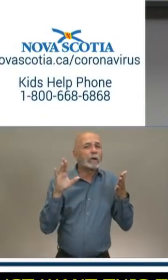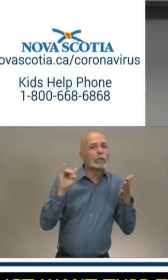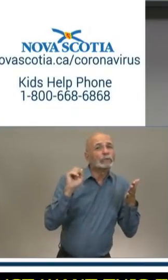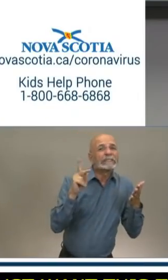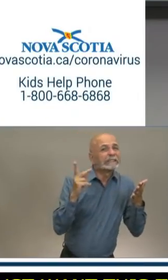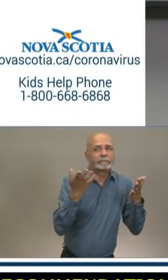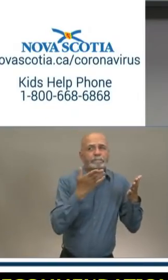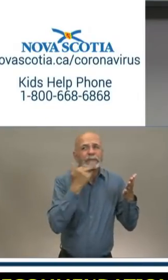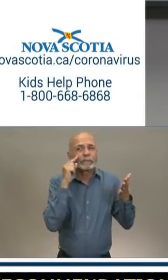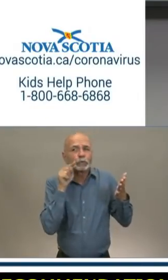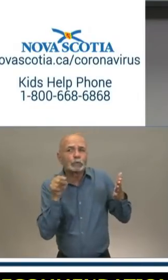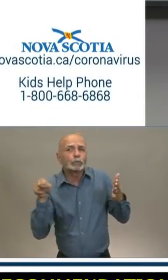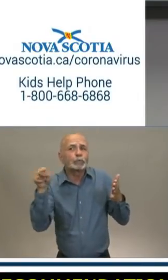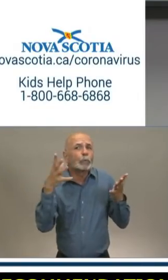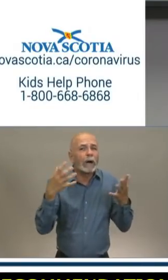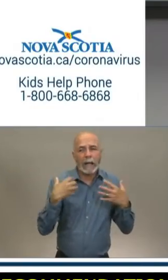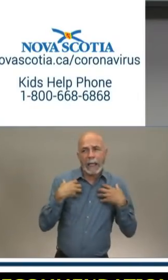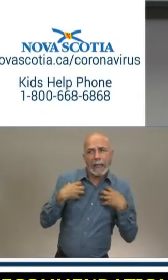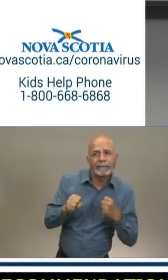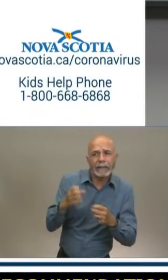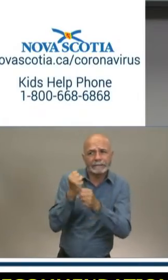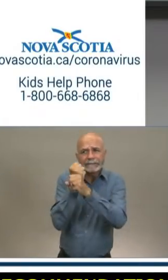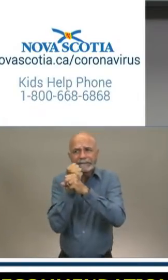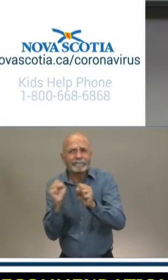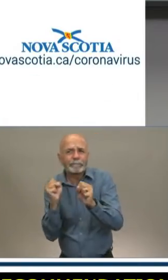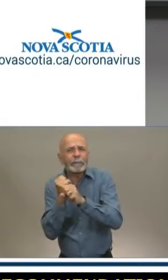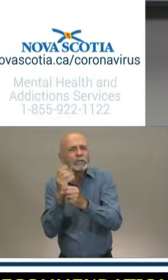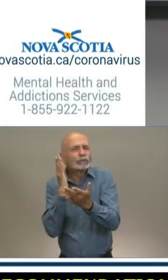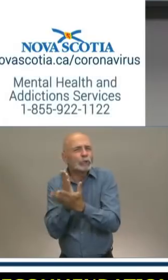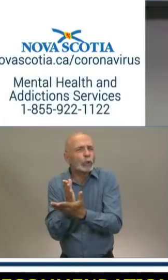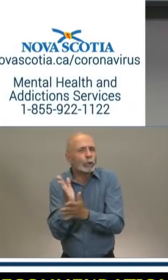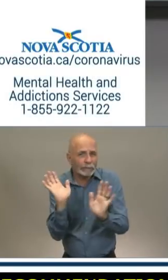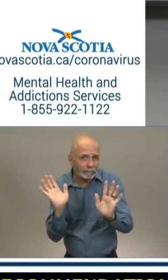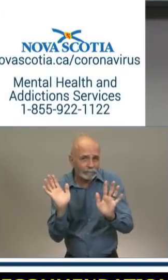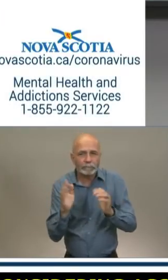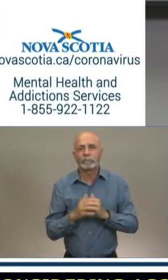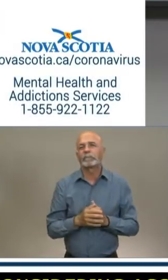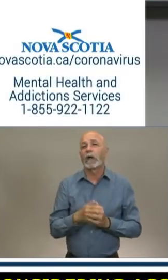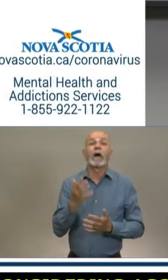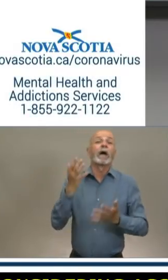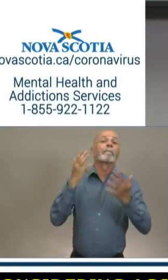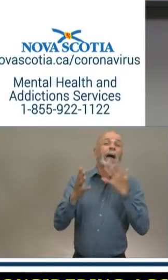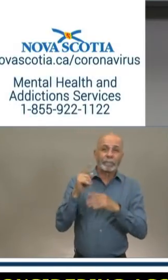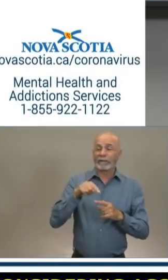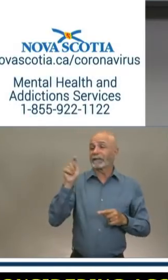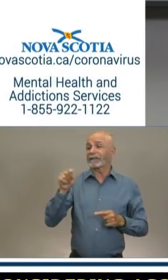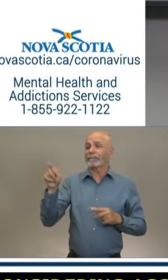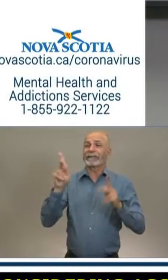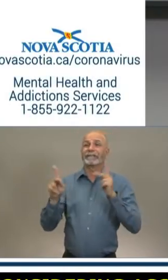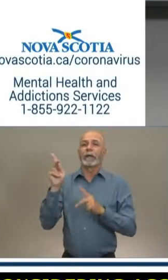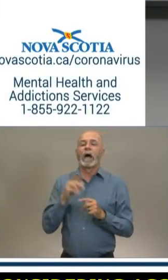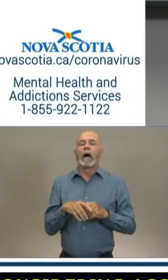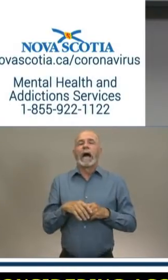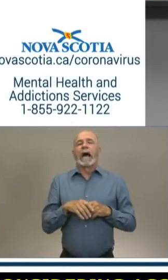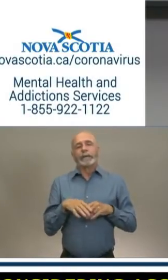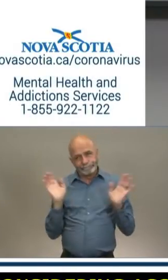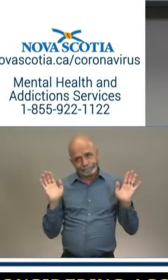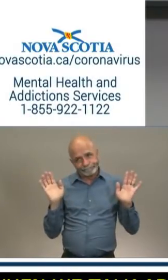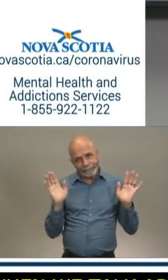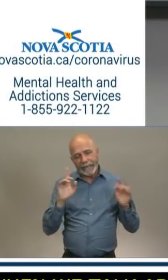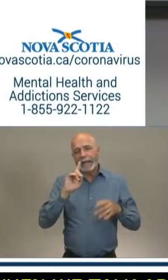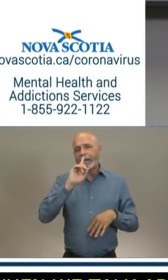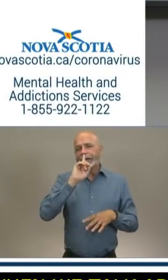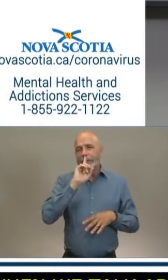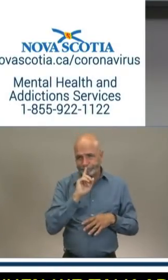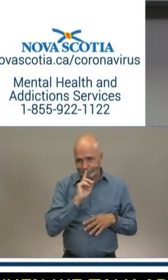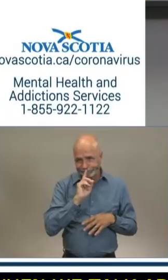and safety. And some of that means, when we talk about everyone, some of that means compromising for some people so we can